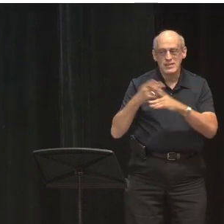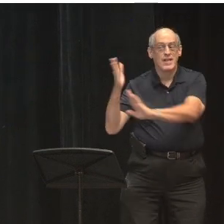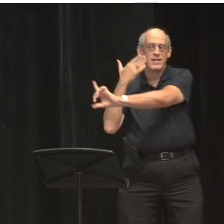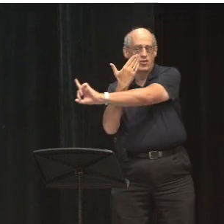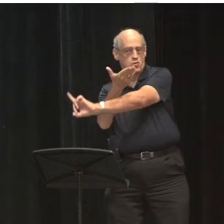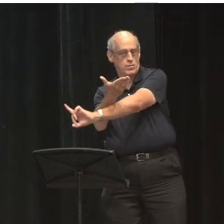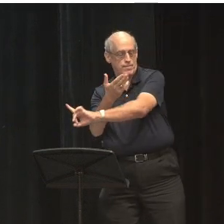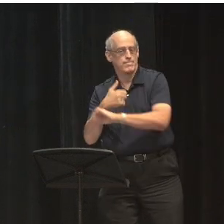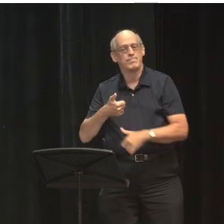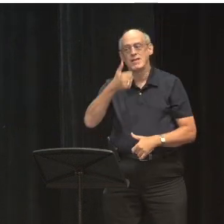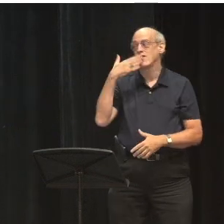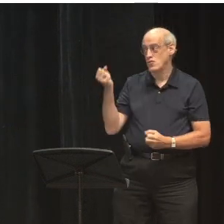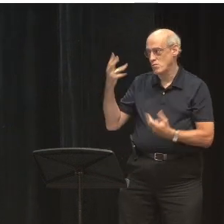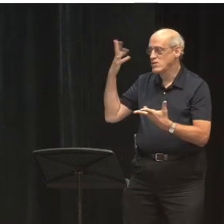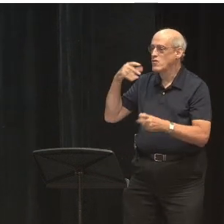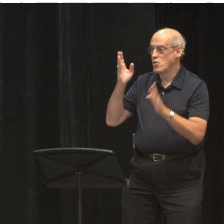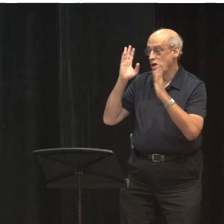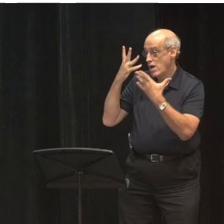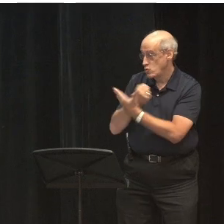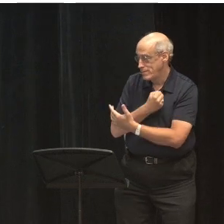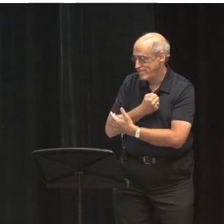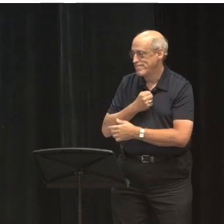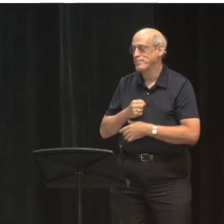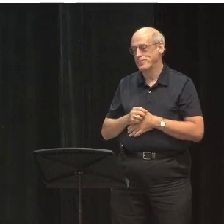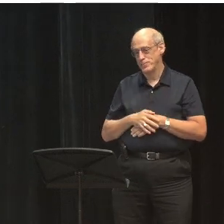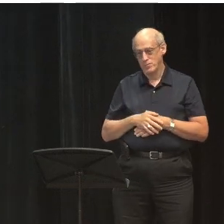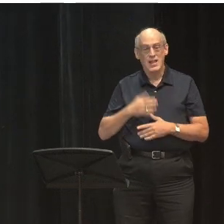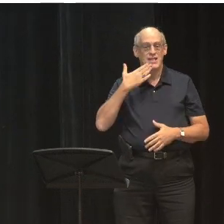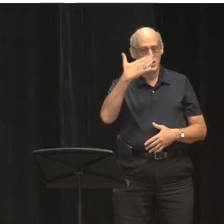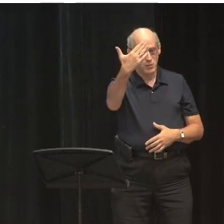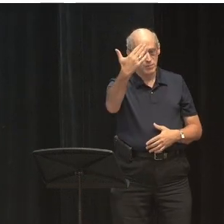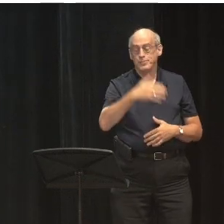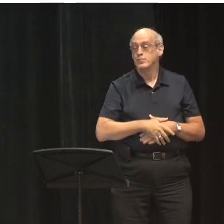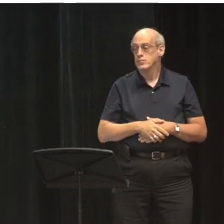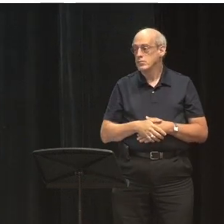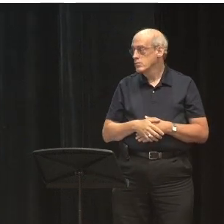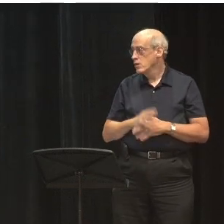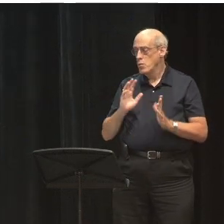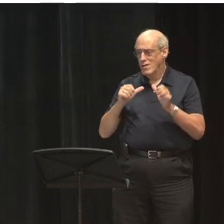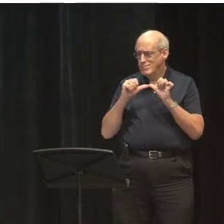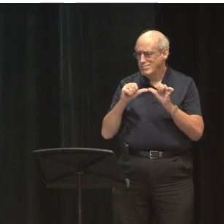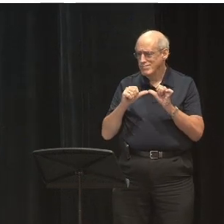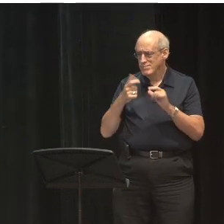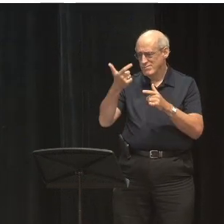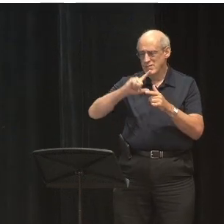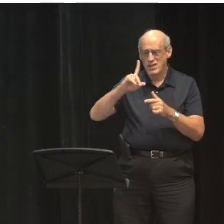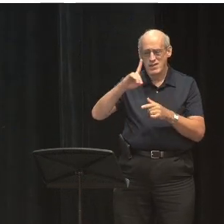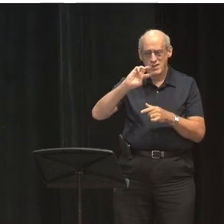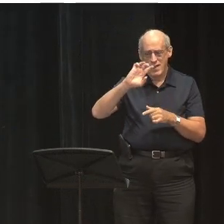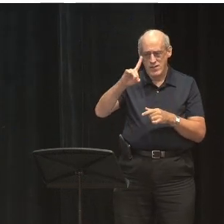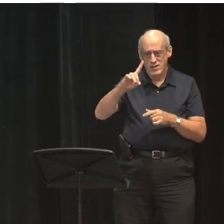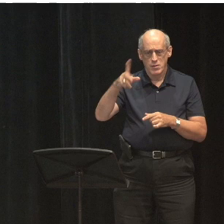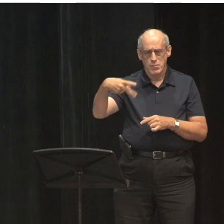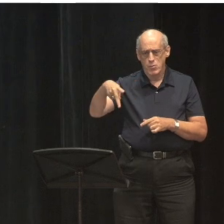sanctuary for a reason. Thank you very much for the opportunity. Thank you. I'm going to move on to David